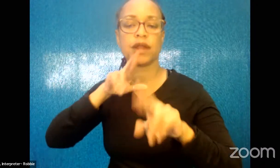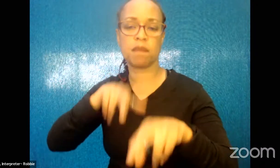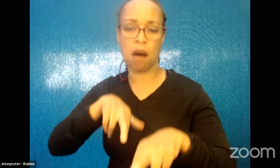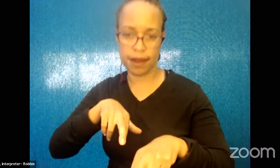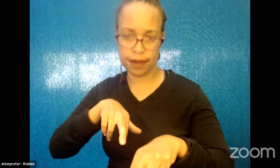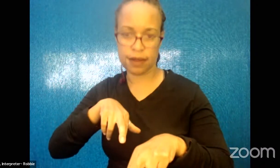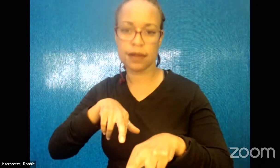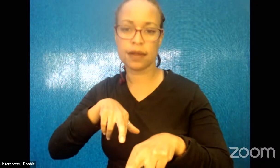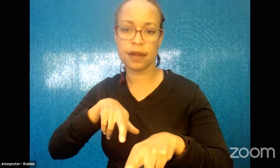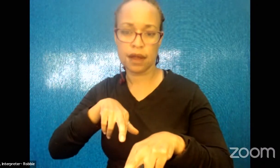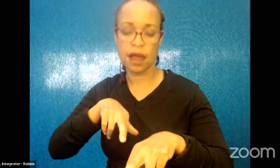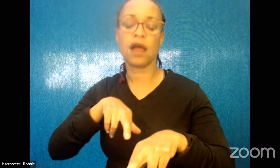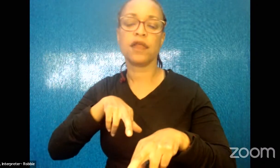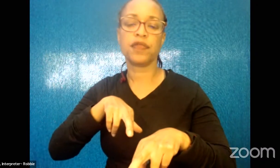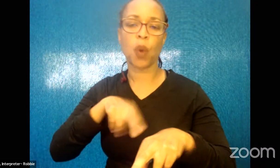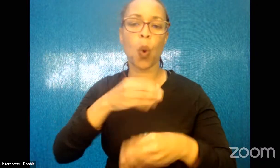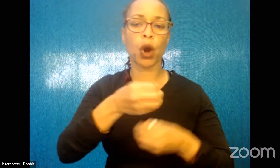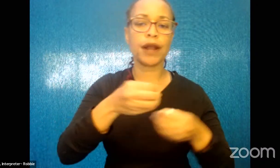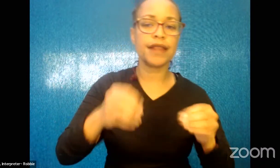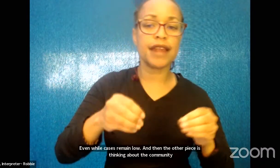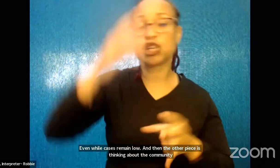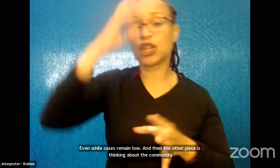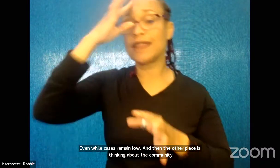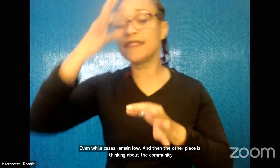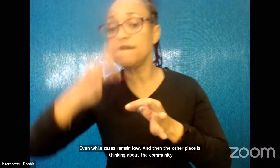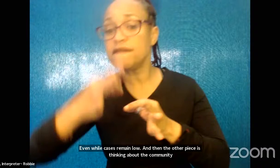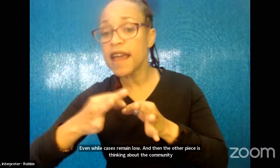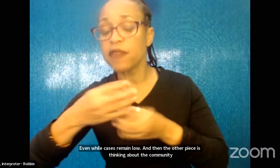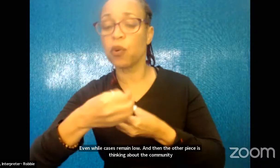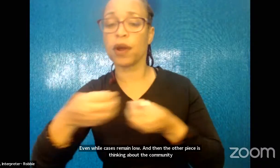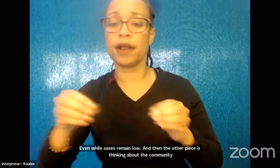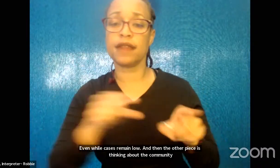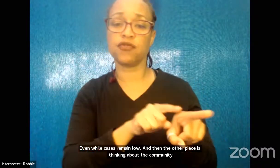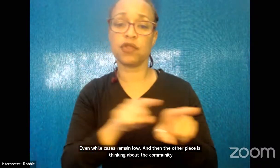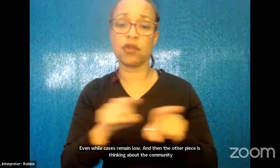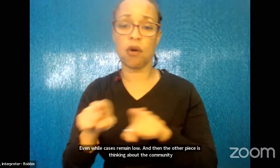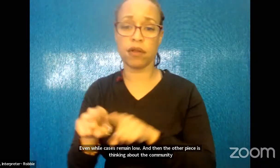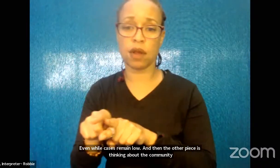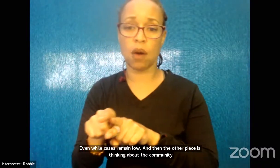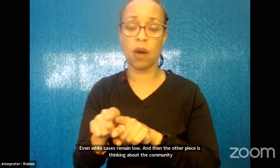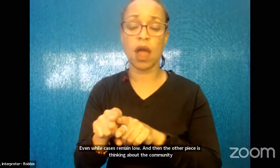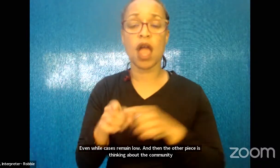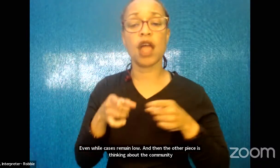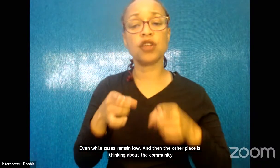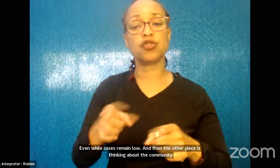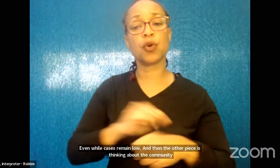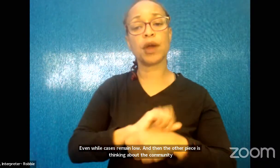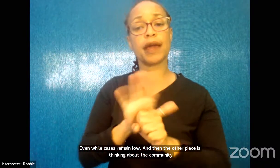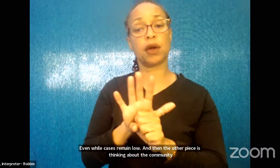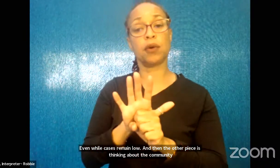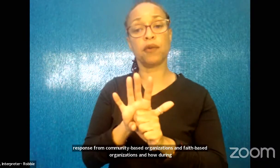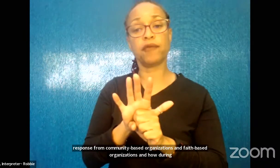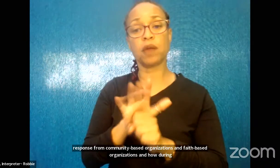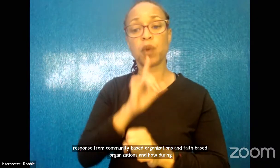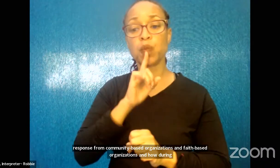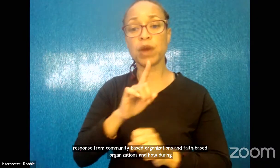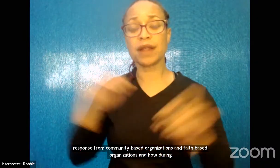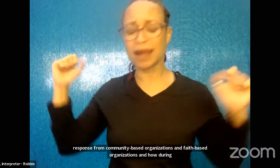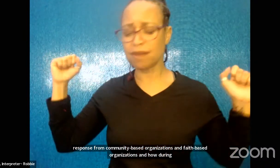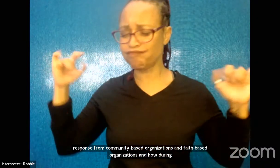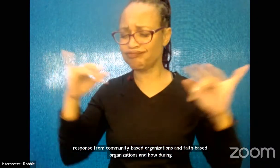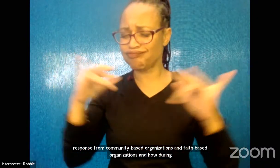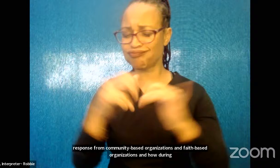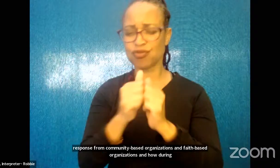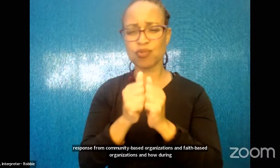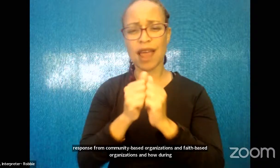community-based organizations and faith-based organizations, and how during this pandemic we really rallied to answer